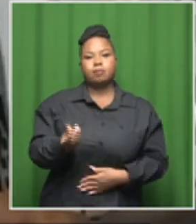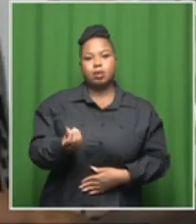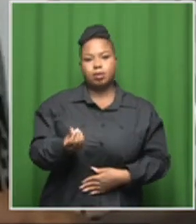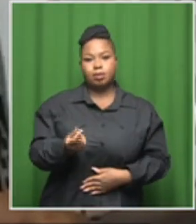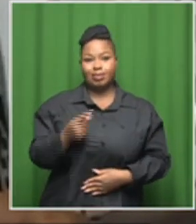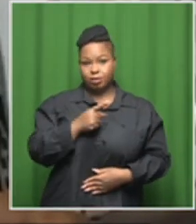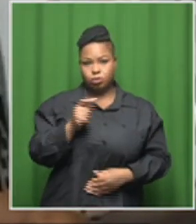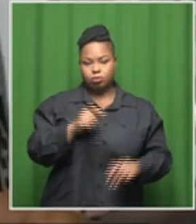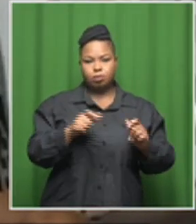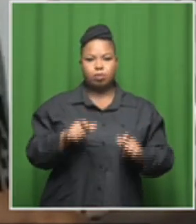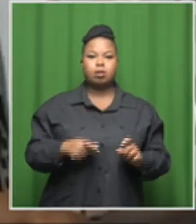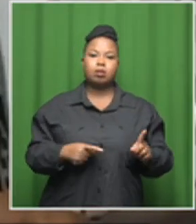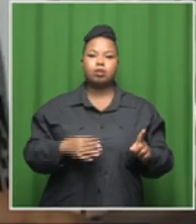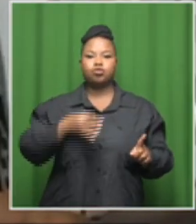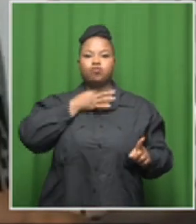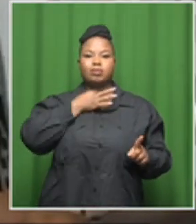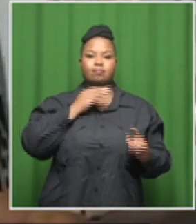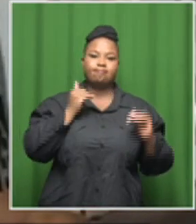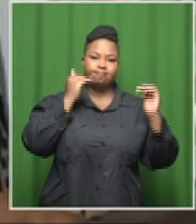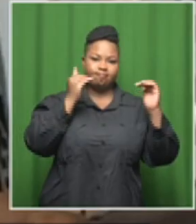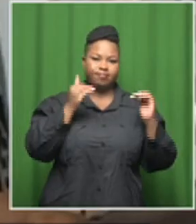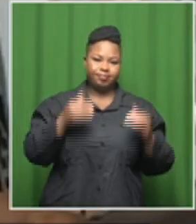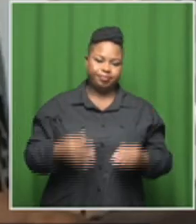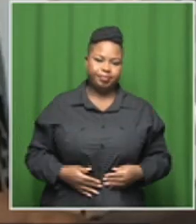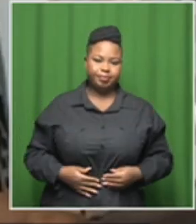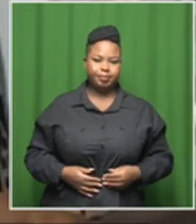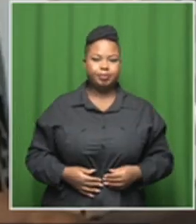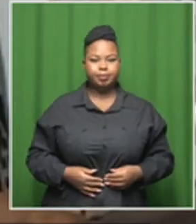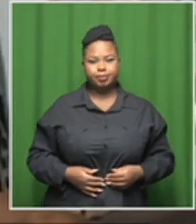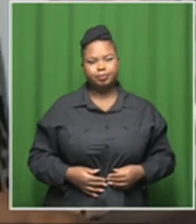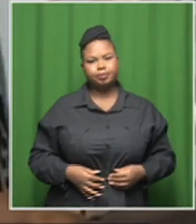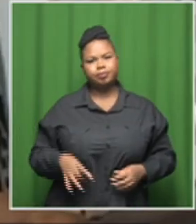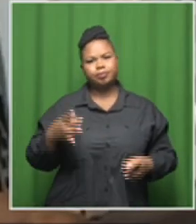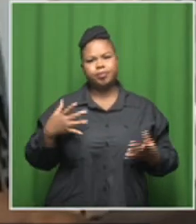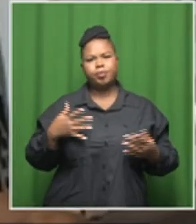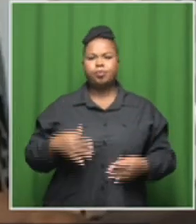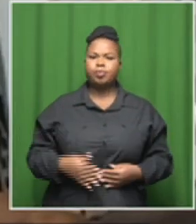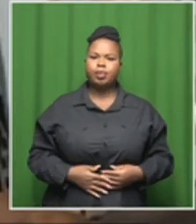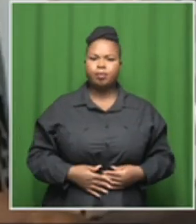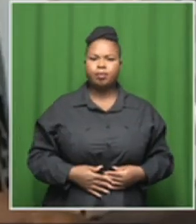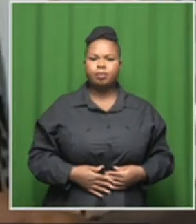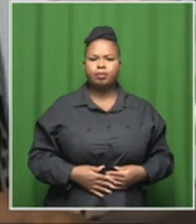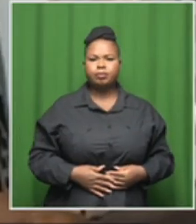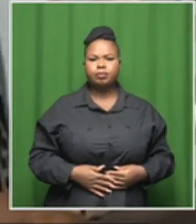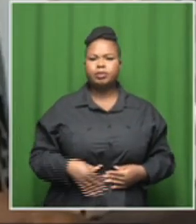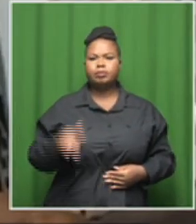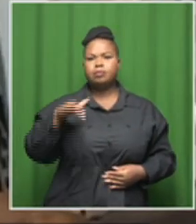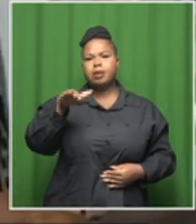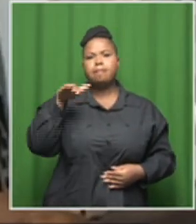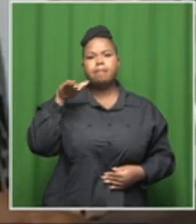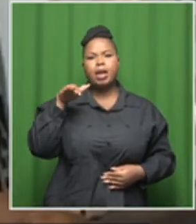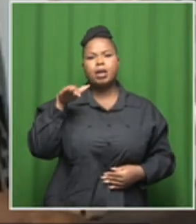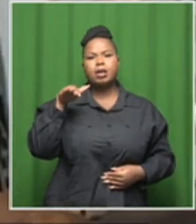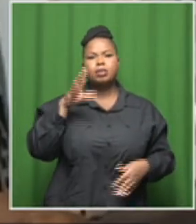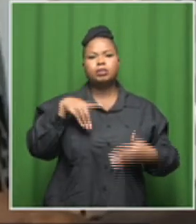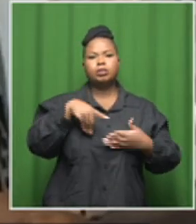people we're talking about. Most of the time, they put their money away into a banking